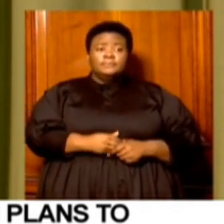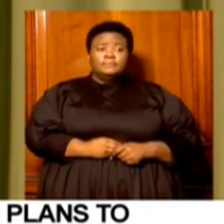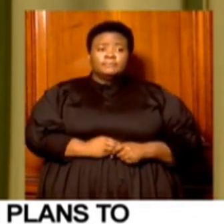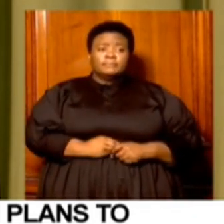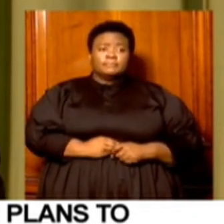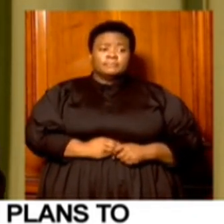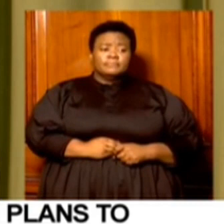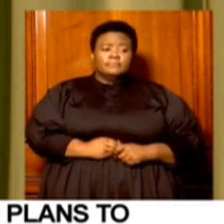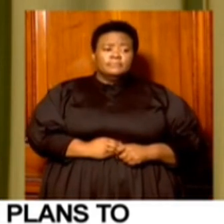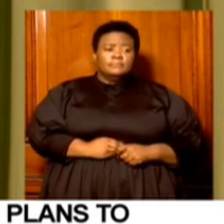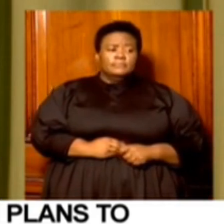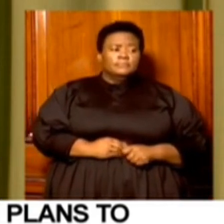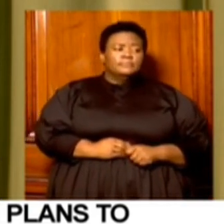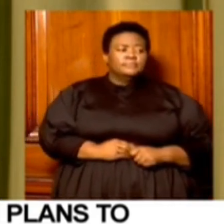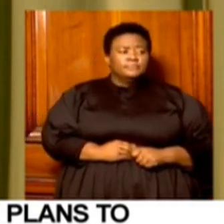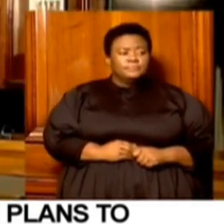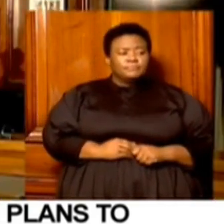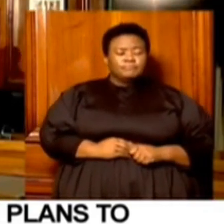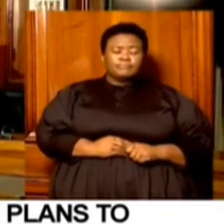Thank you.